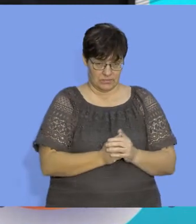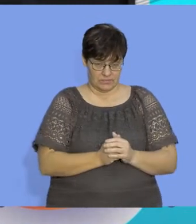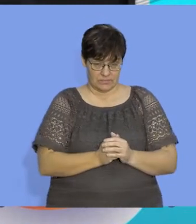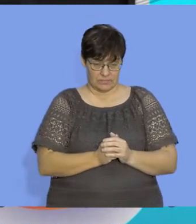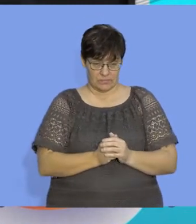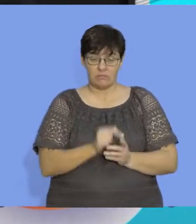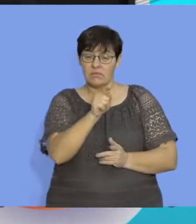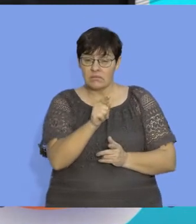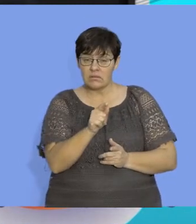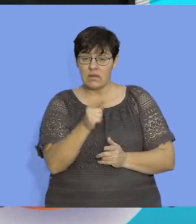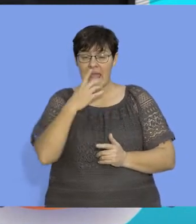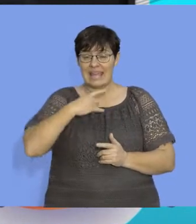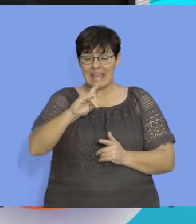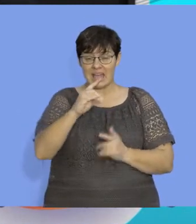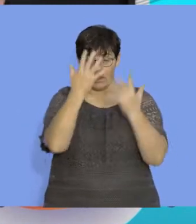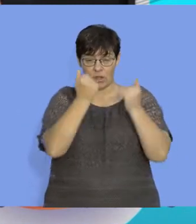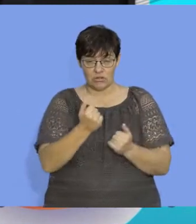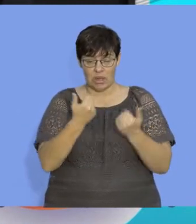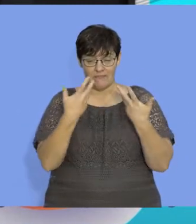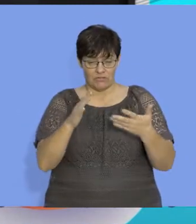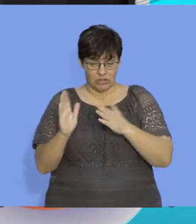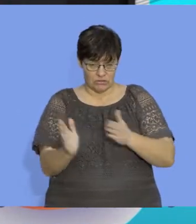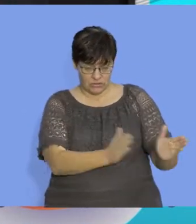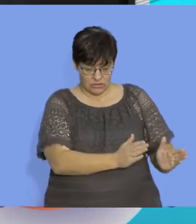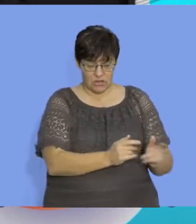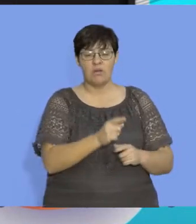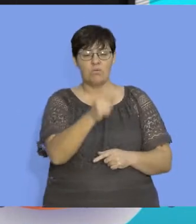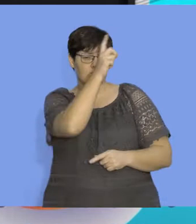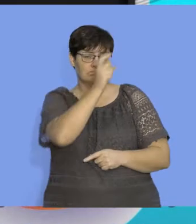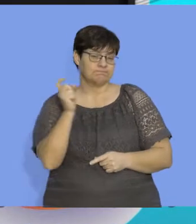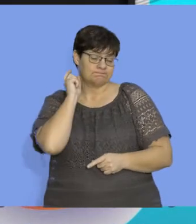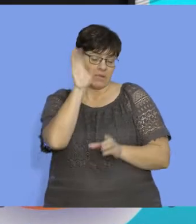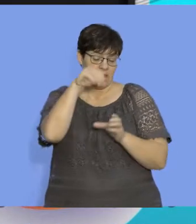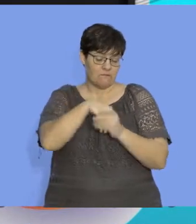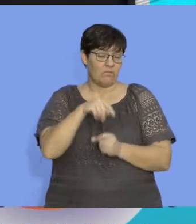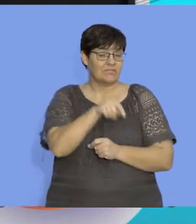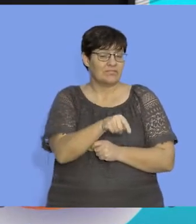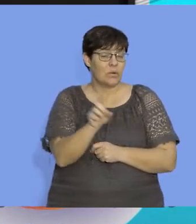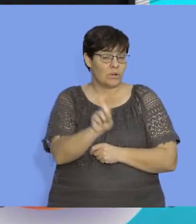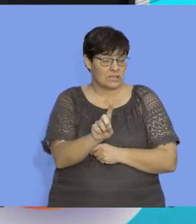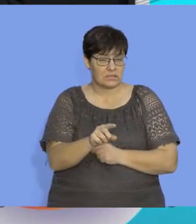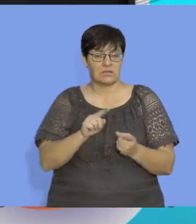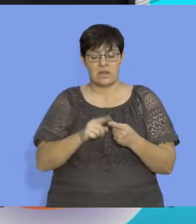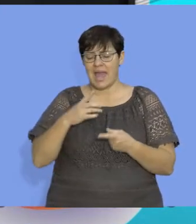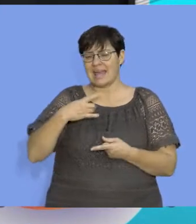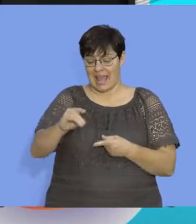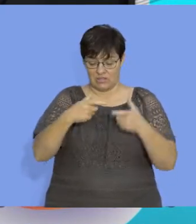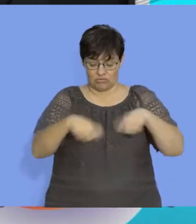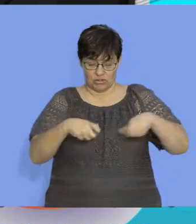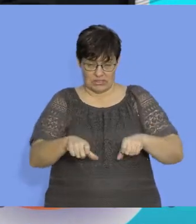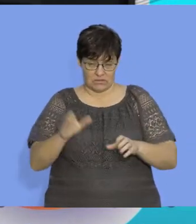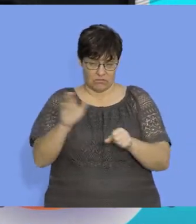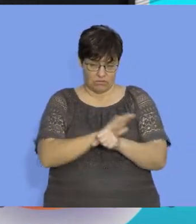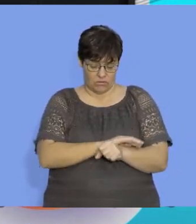cash budget, what have you taken into consideration? You've taken into consideration all your cash receipts